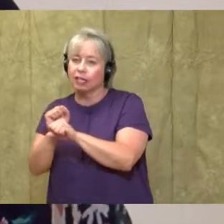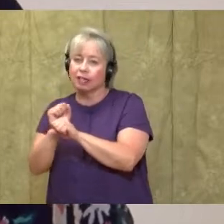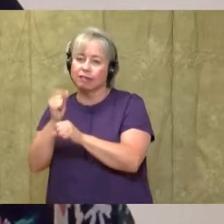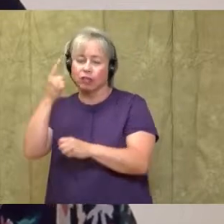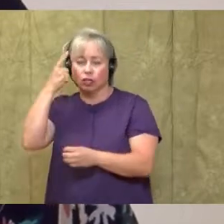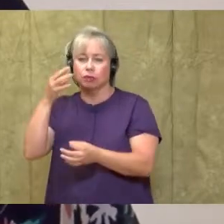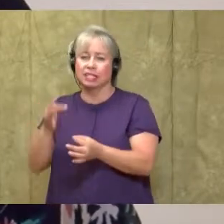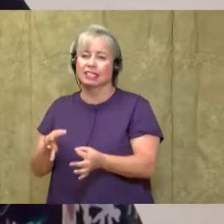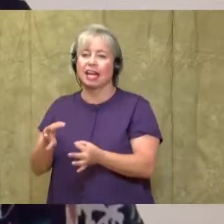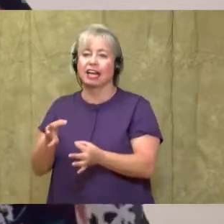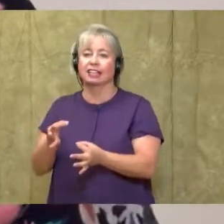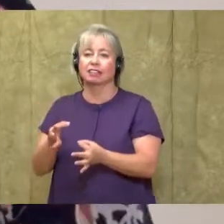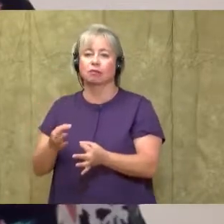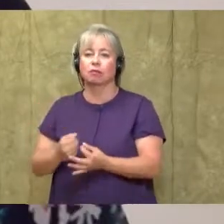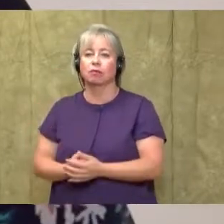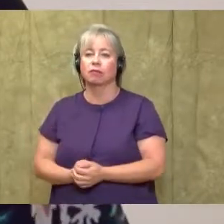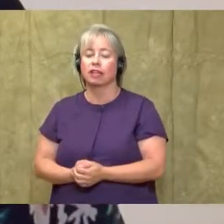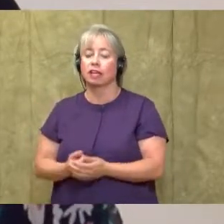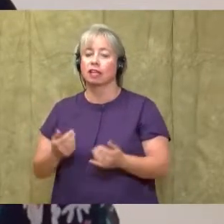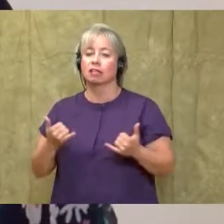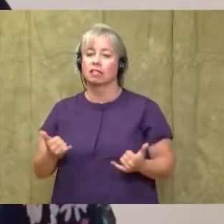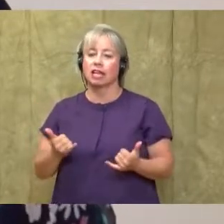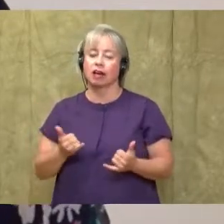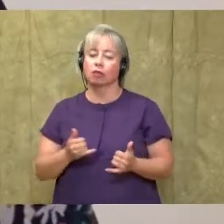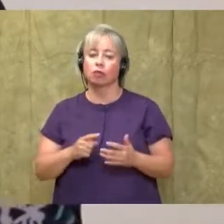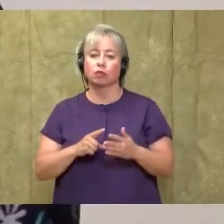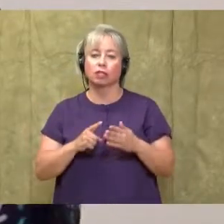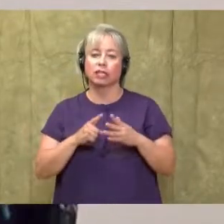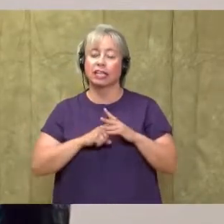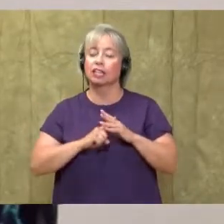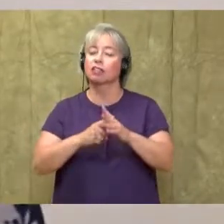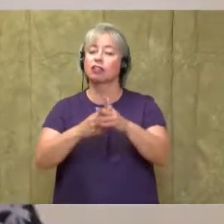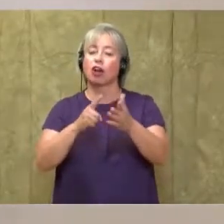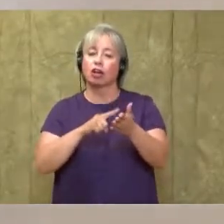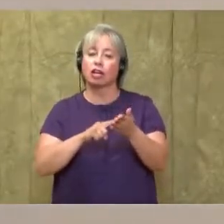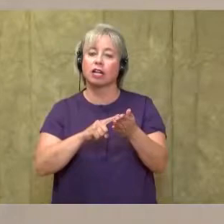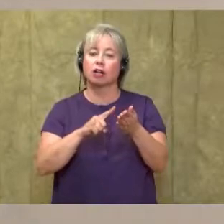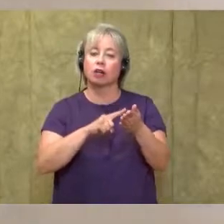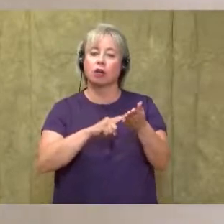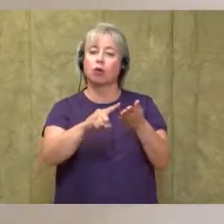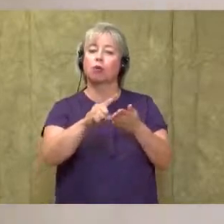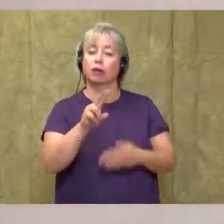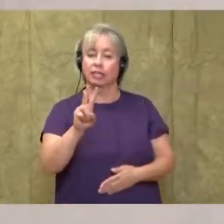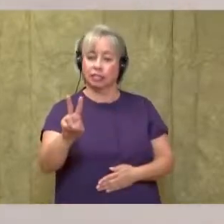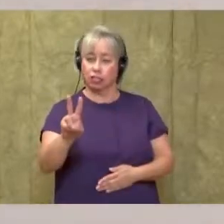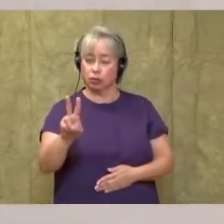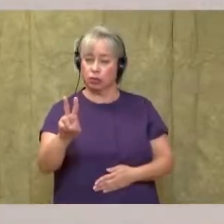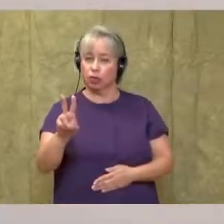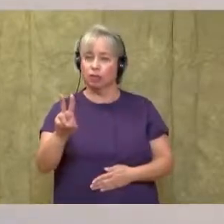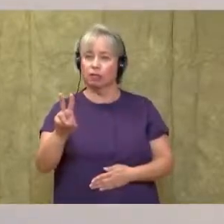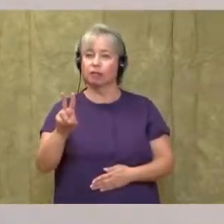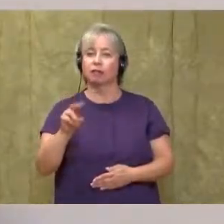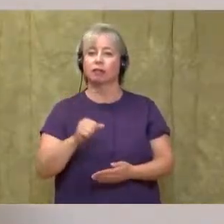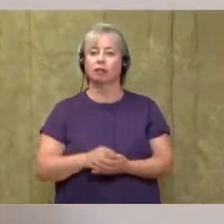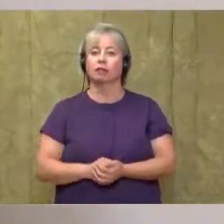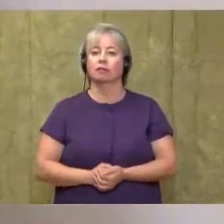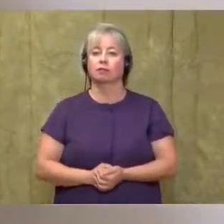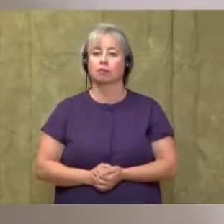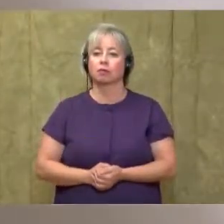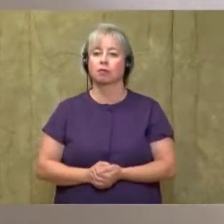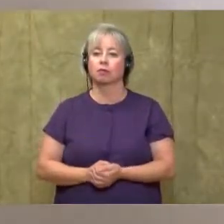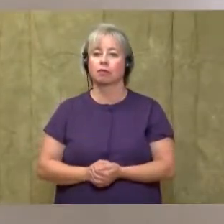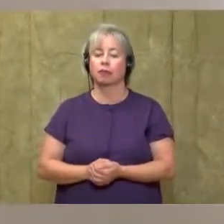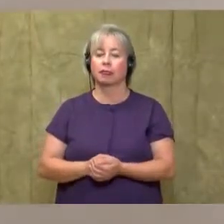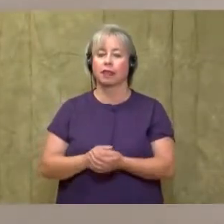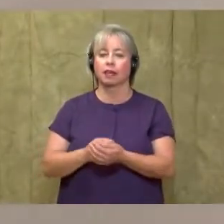took. So we're going to get started with week 2. We are on our same essential concept, which is our concept